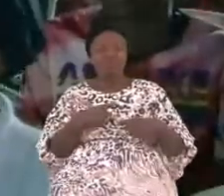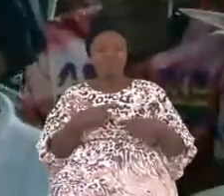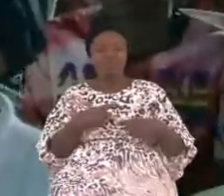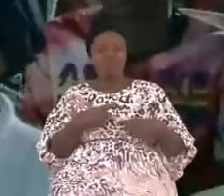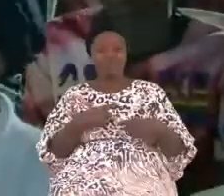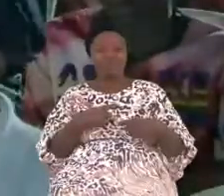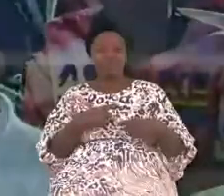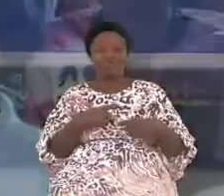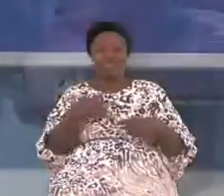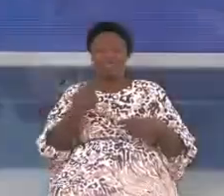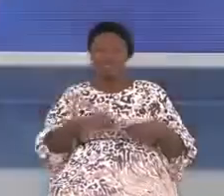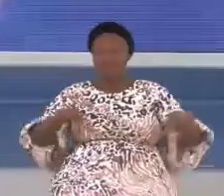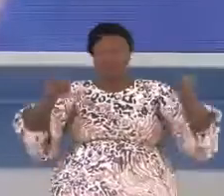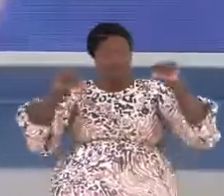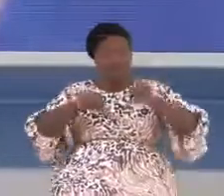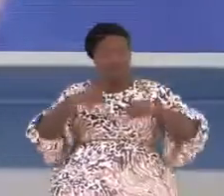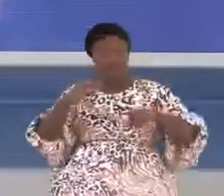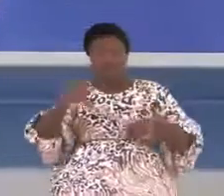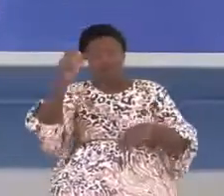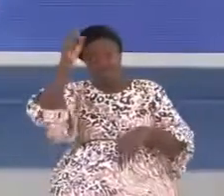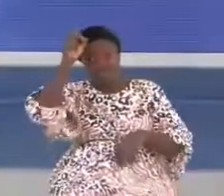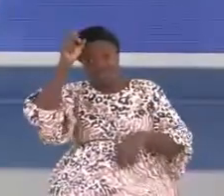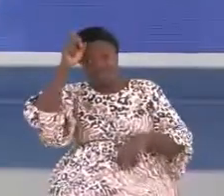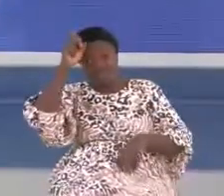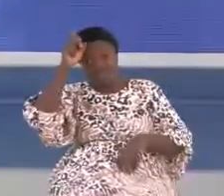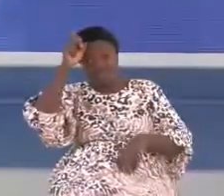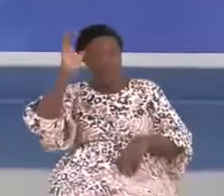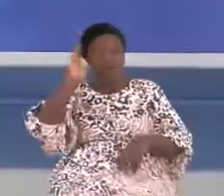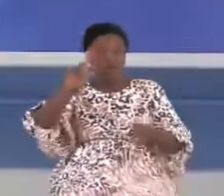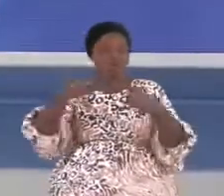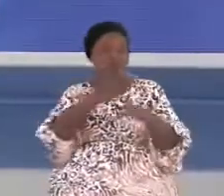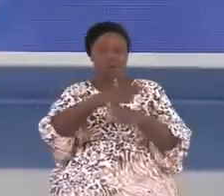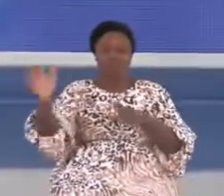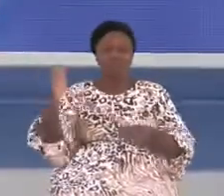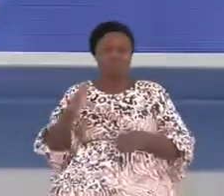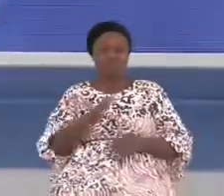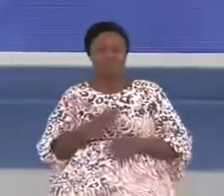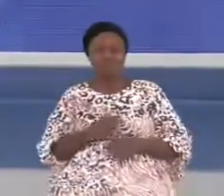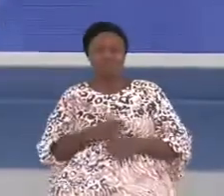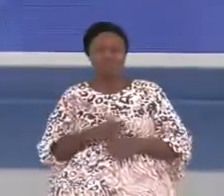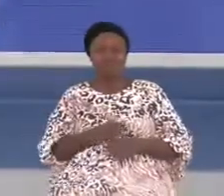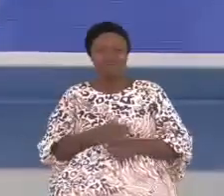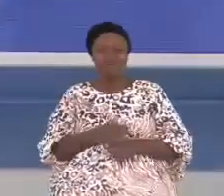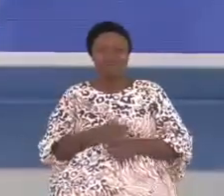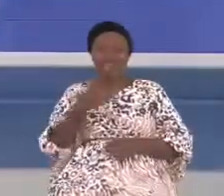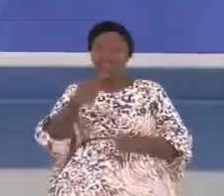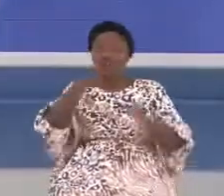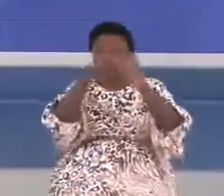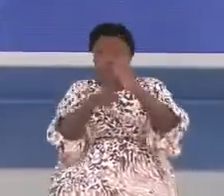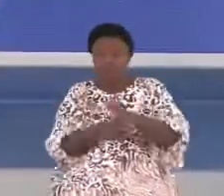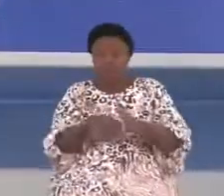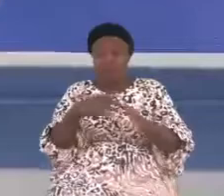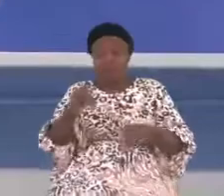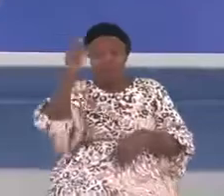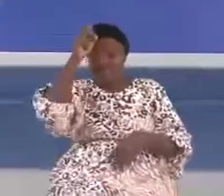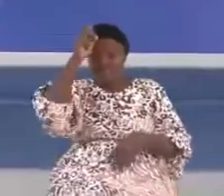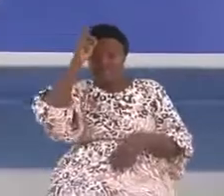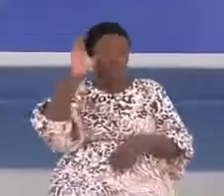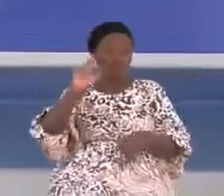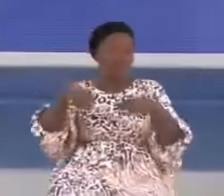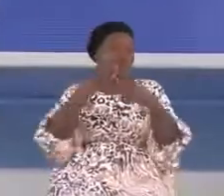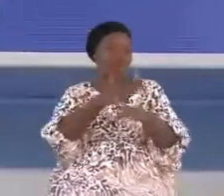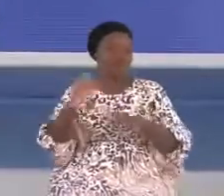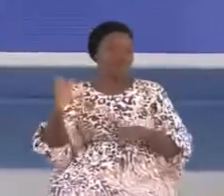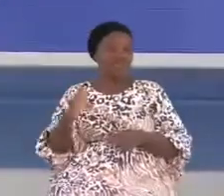The condemnation of Satan will go away. The oppression of Satan will go